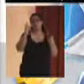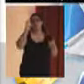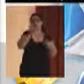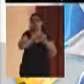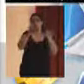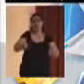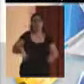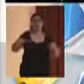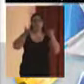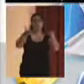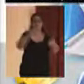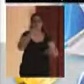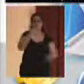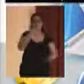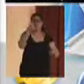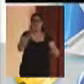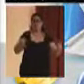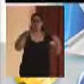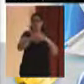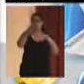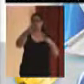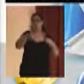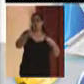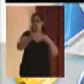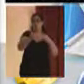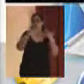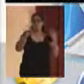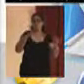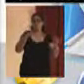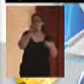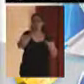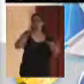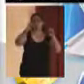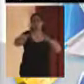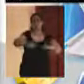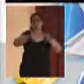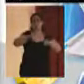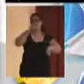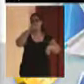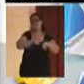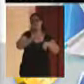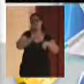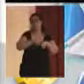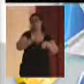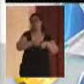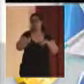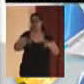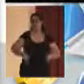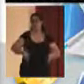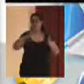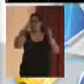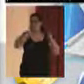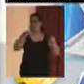libraries or assistance centers. For instance, a large group of users are the